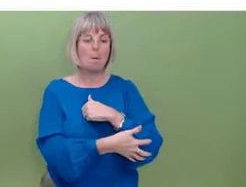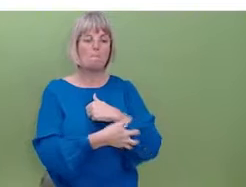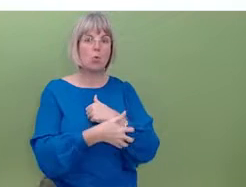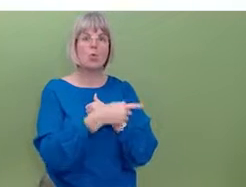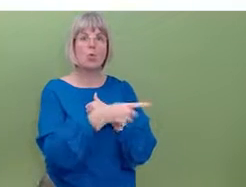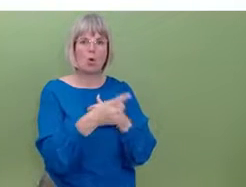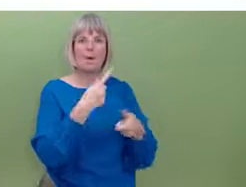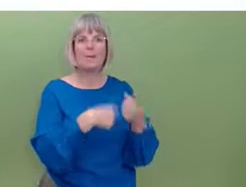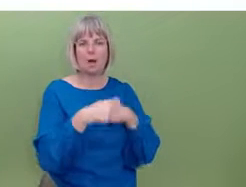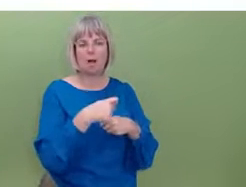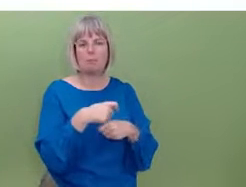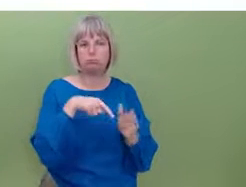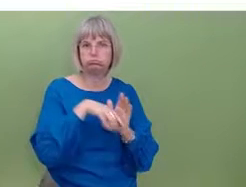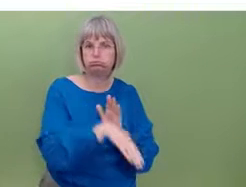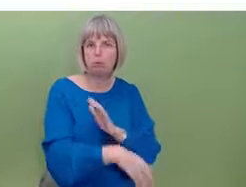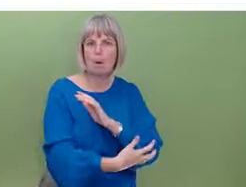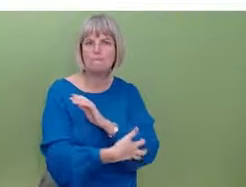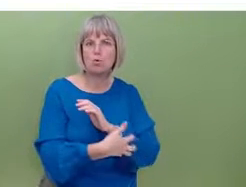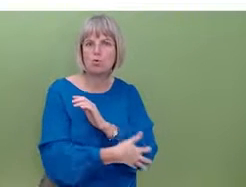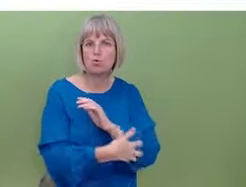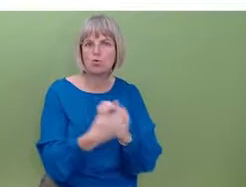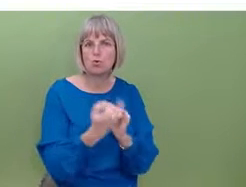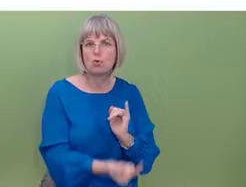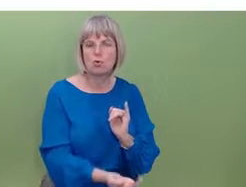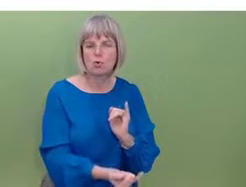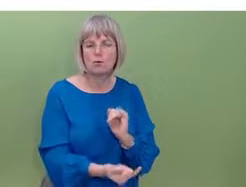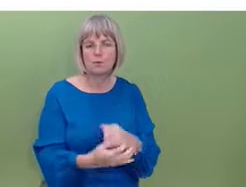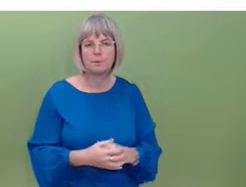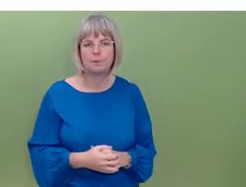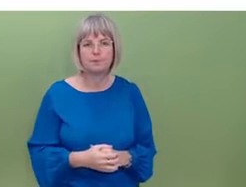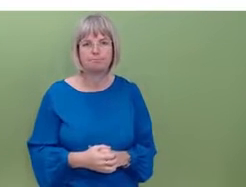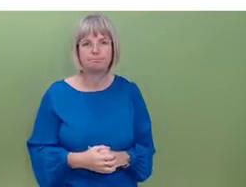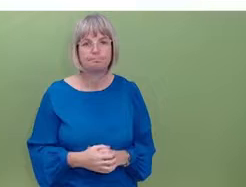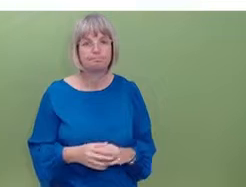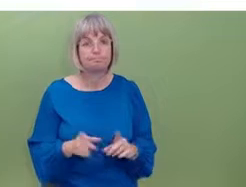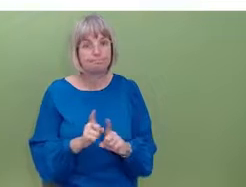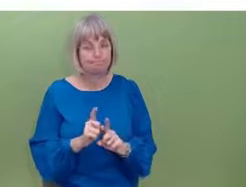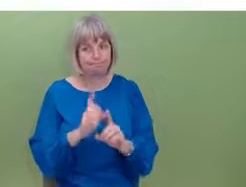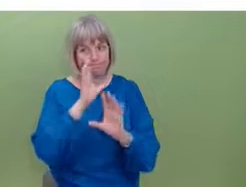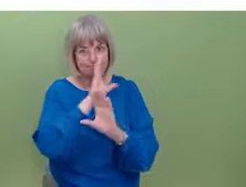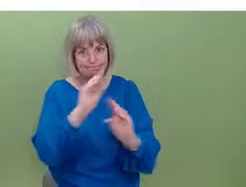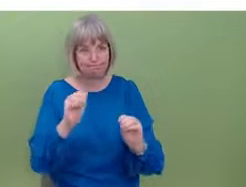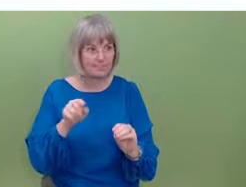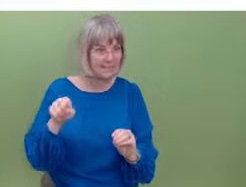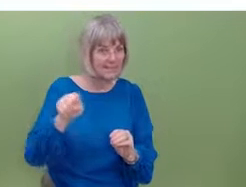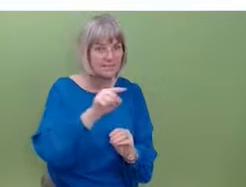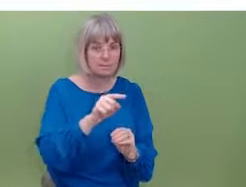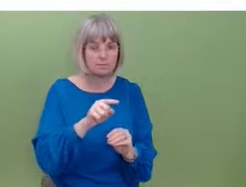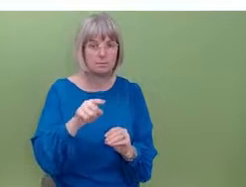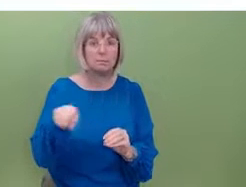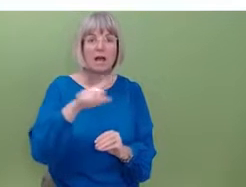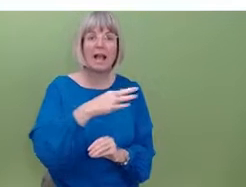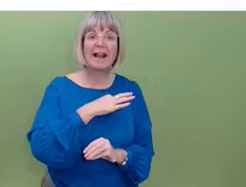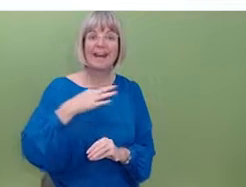I would also suggest that this indicates to clinicians that families need